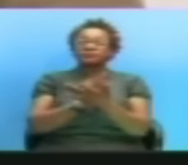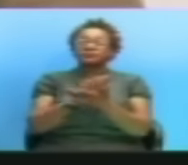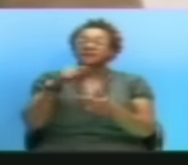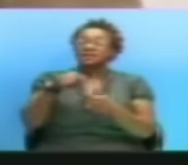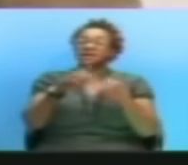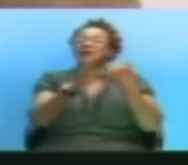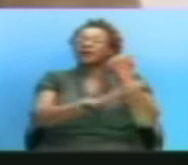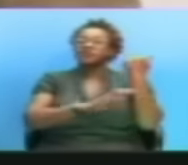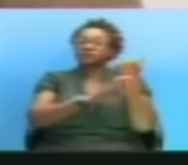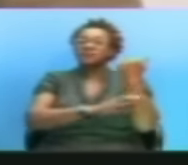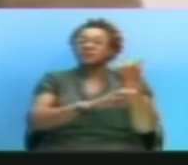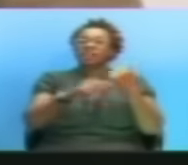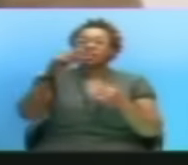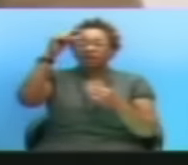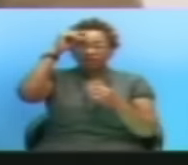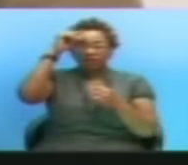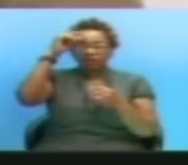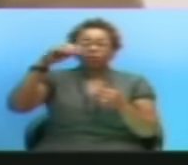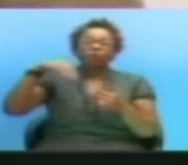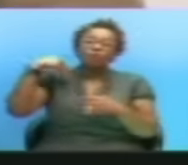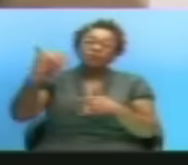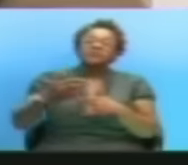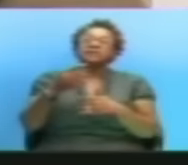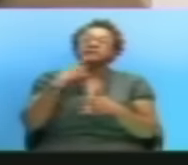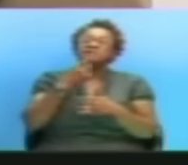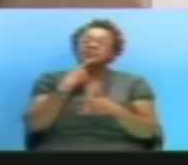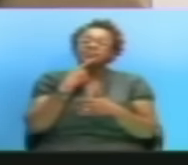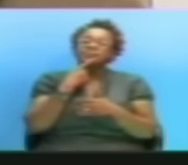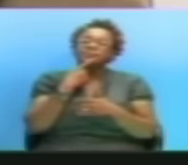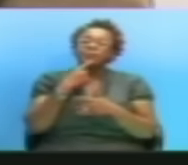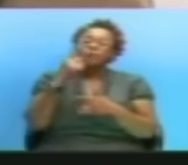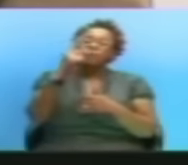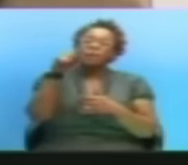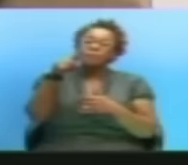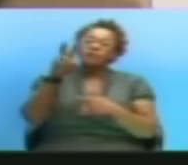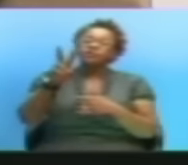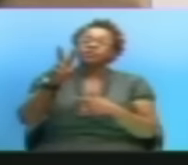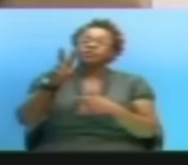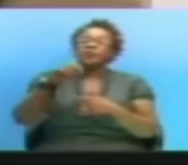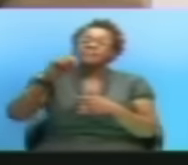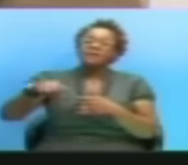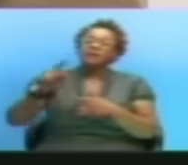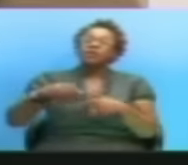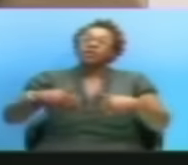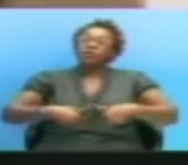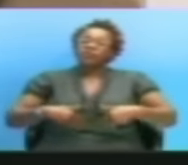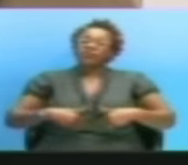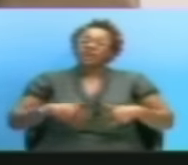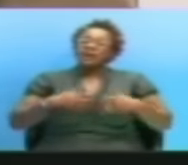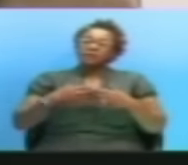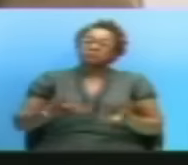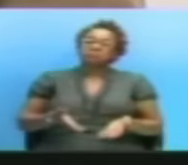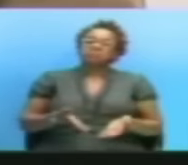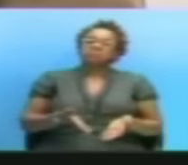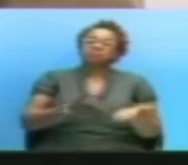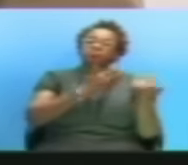country, the governor always keeps on saying 1.2 million youths leave school and enter